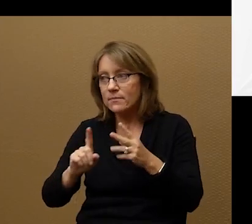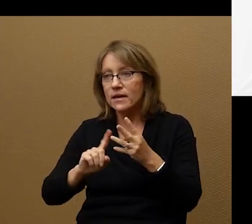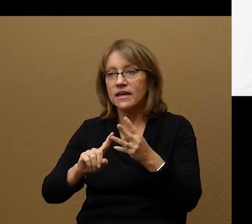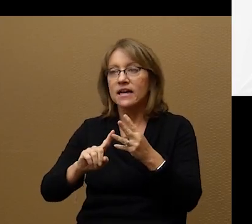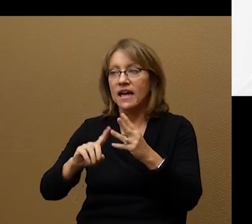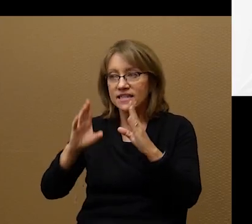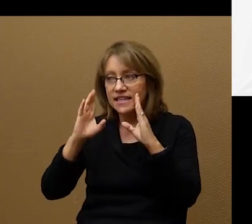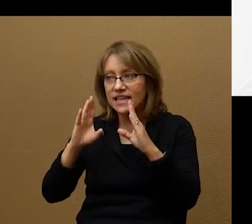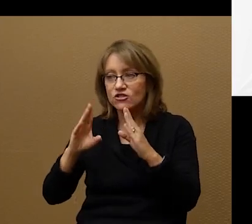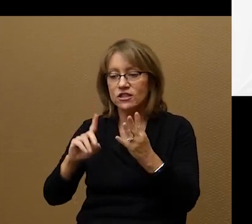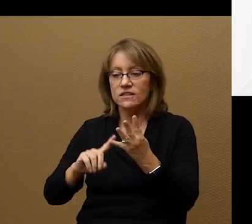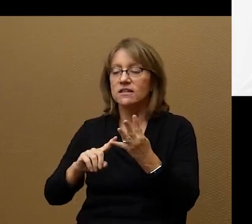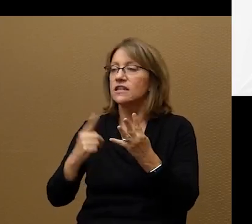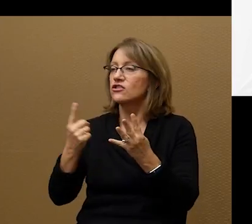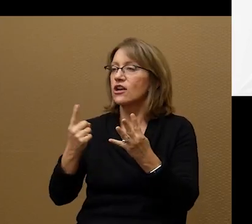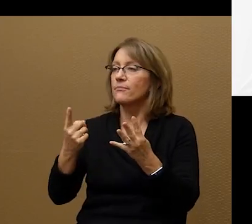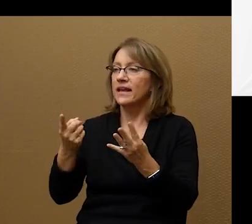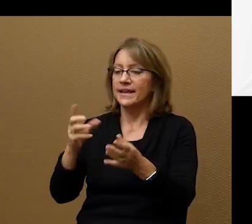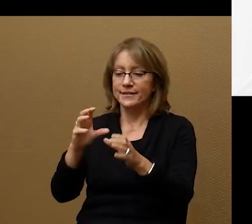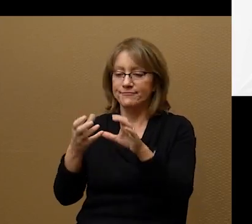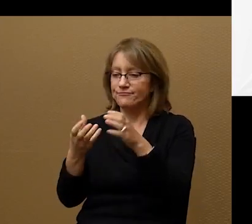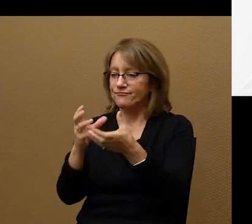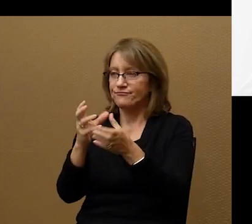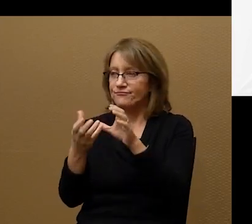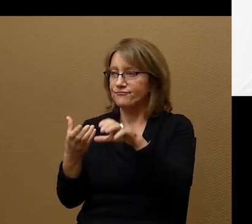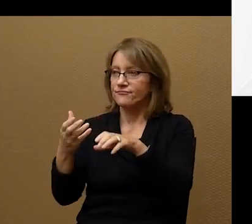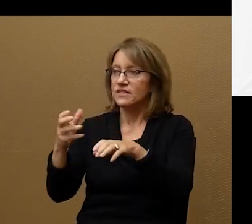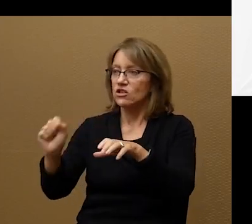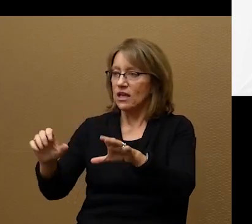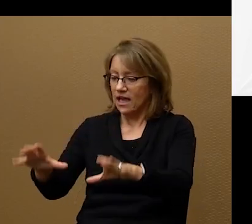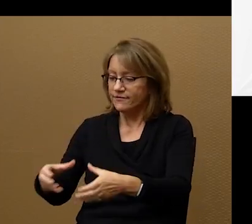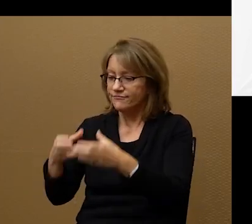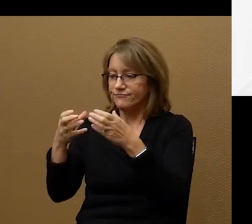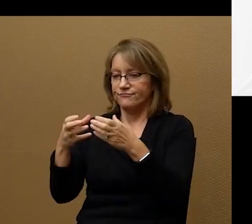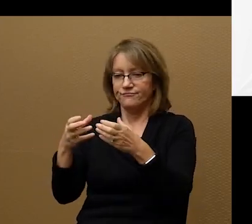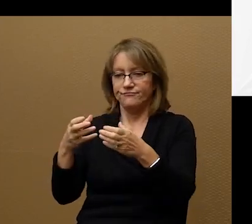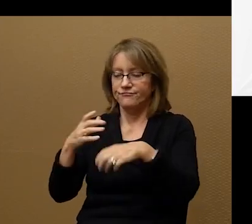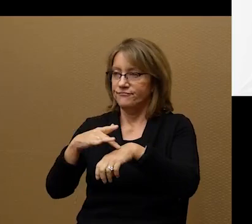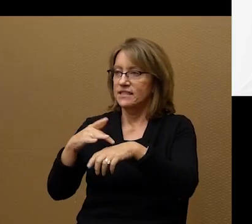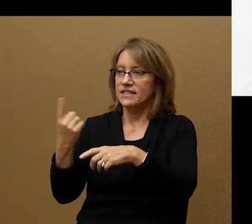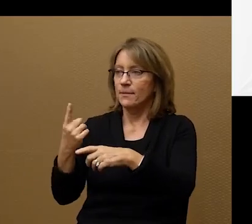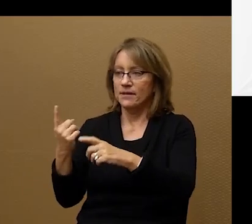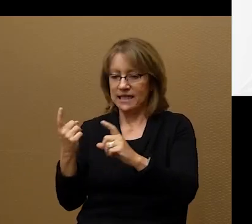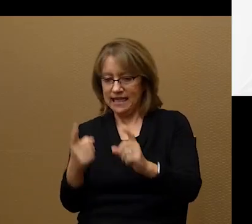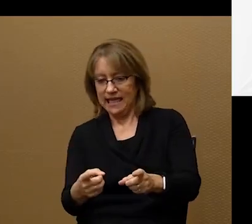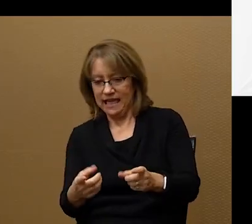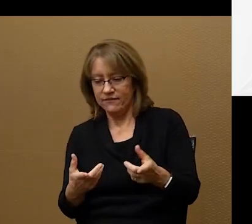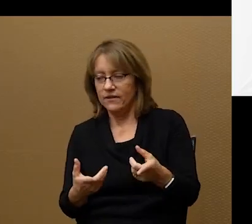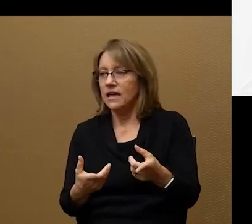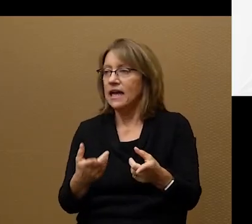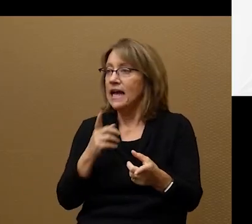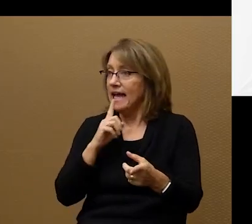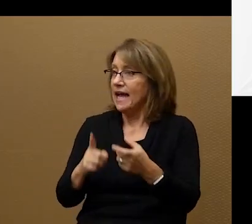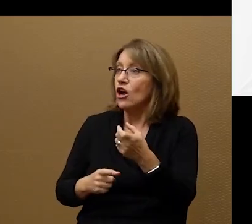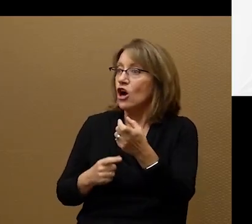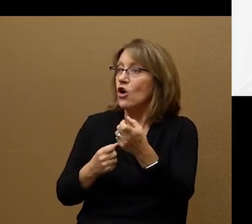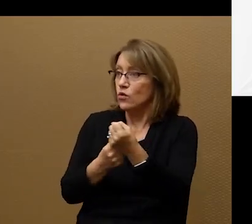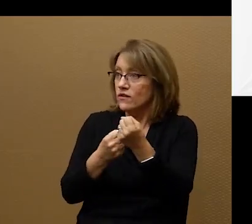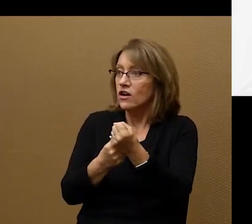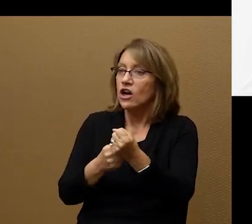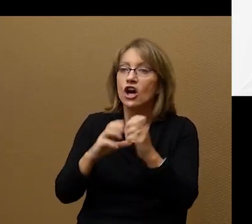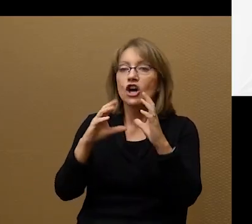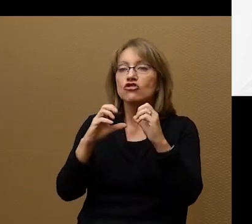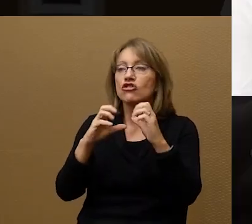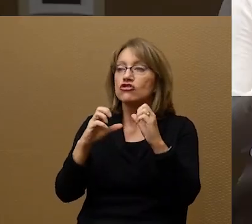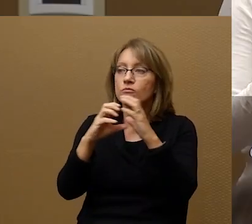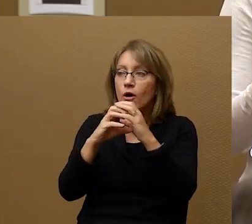tangible. So something tangible is something that they get, an actual reinforcer, a push ball,